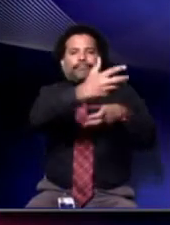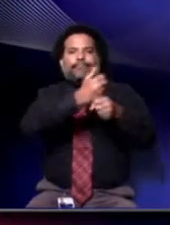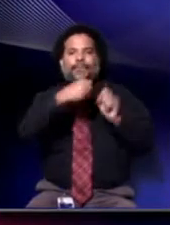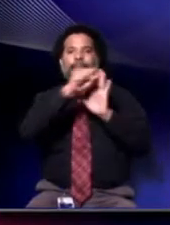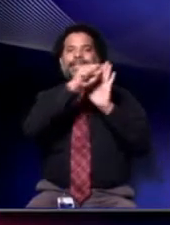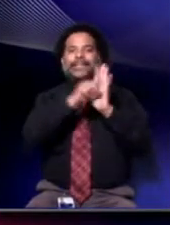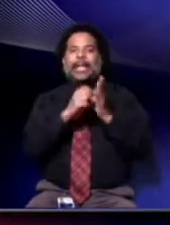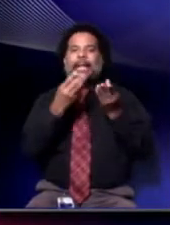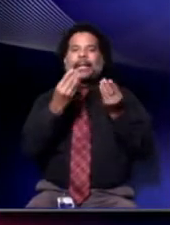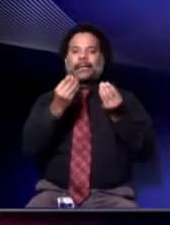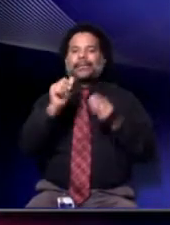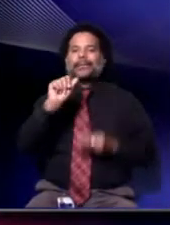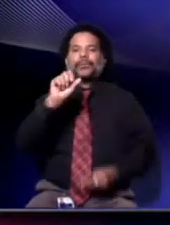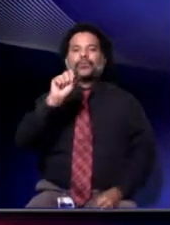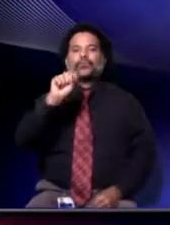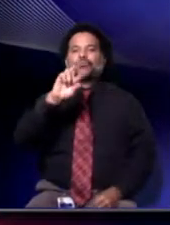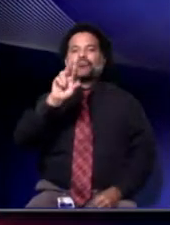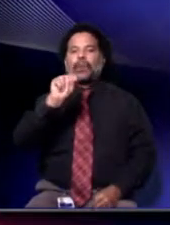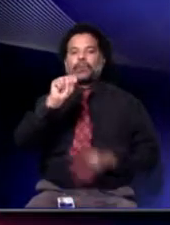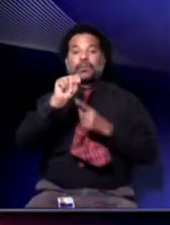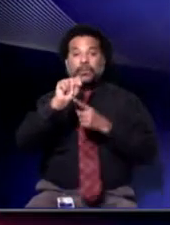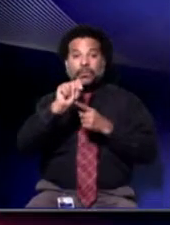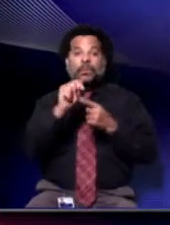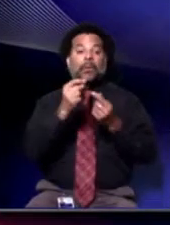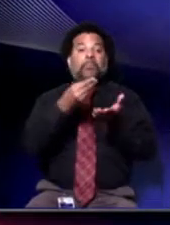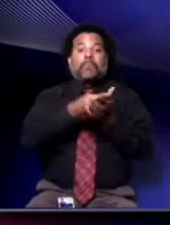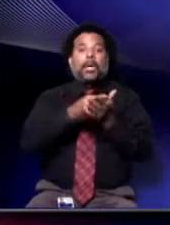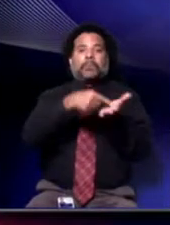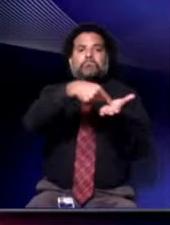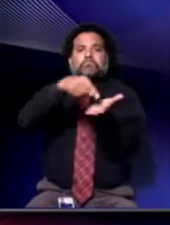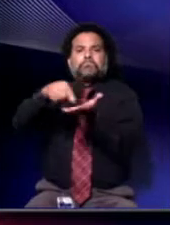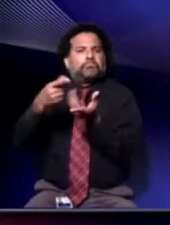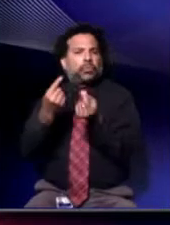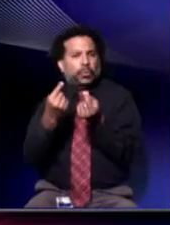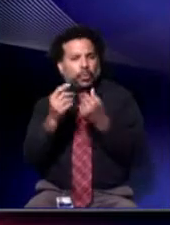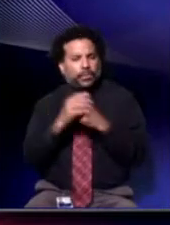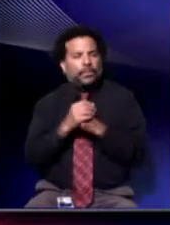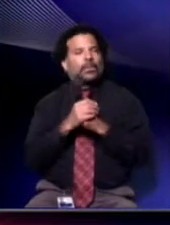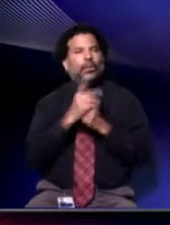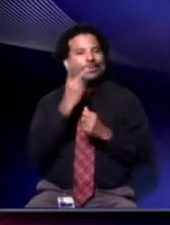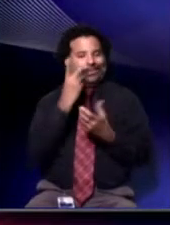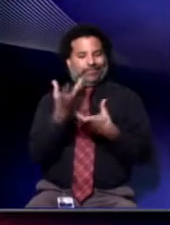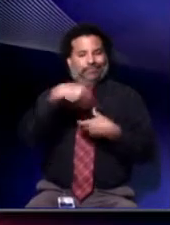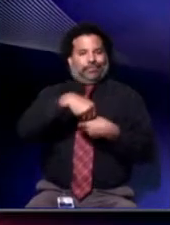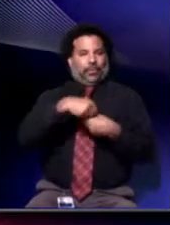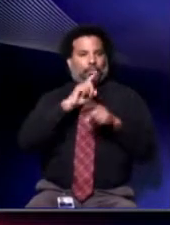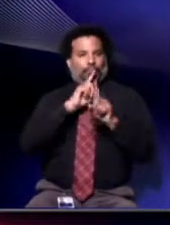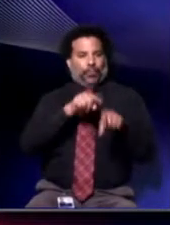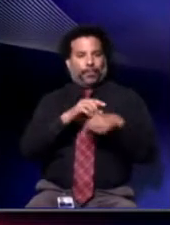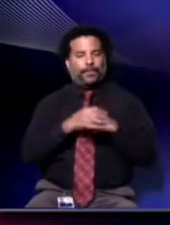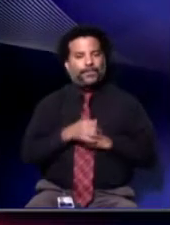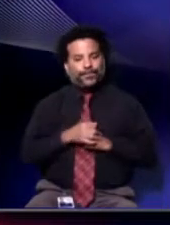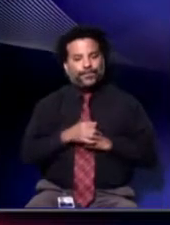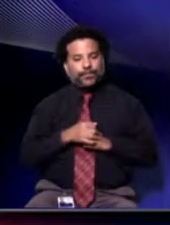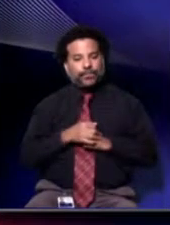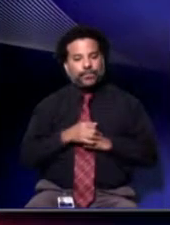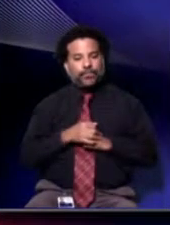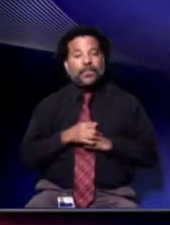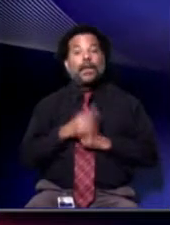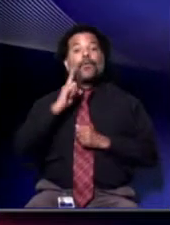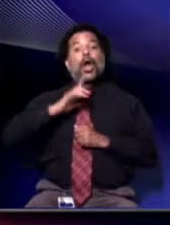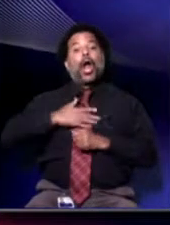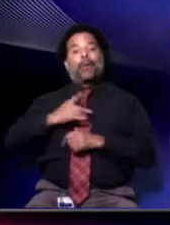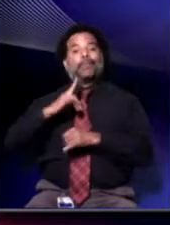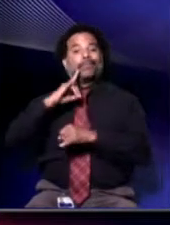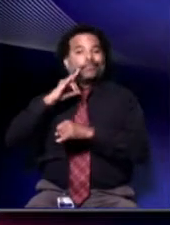Land Trust and how we use those funds. And those funds are incorporated, as you can see from my report, into our School for the